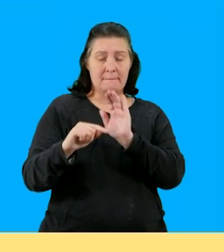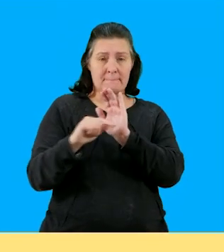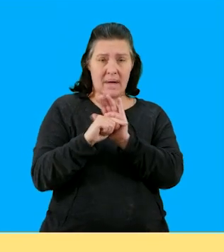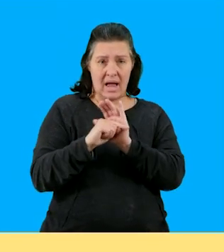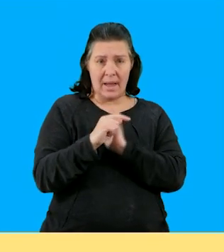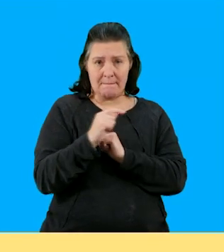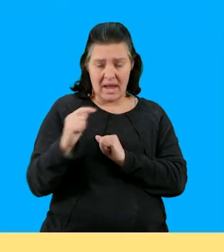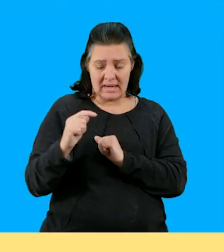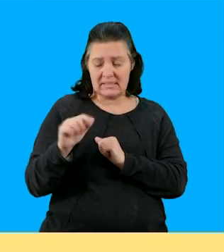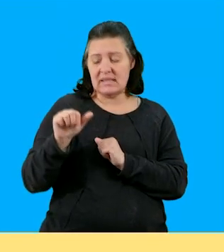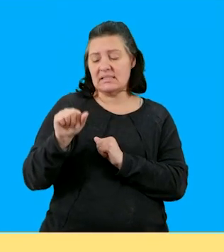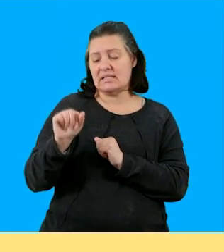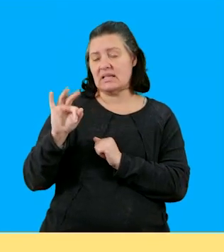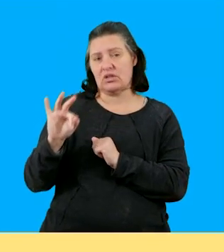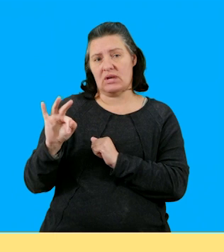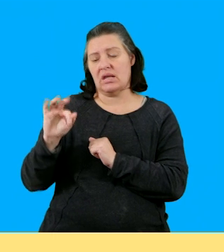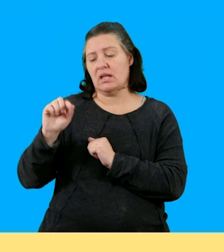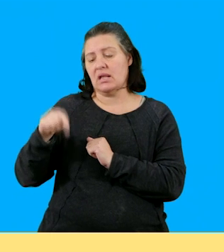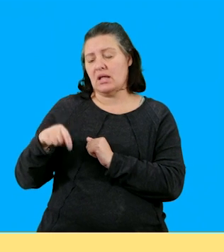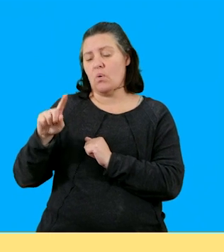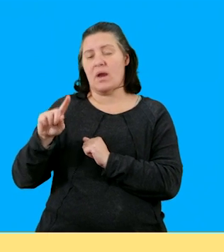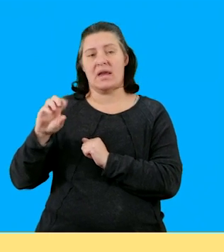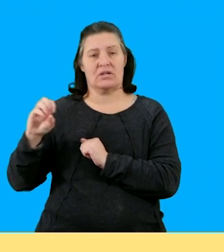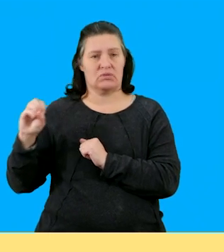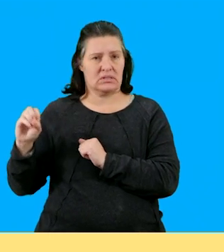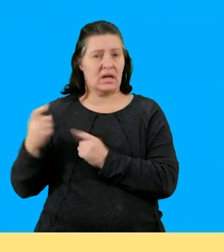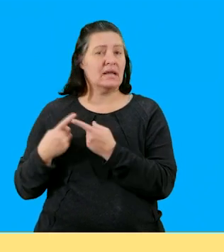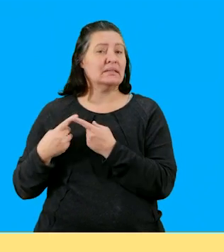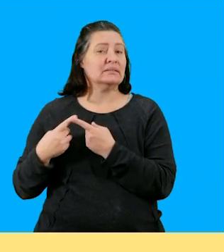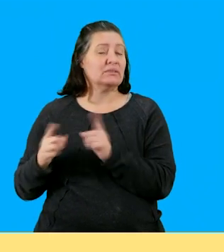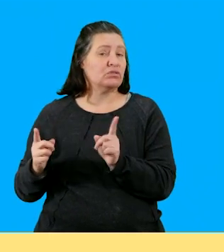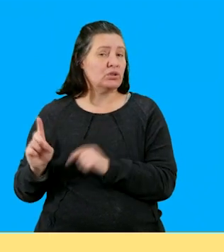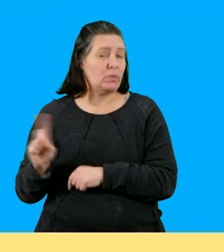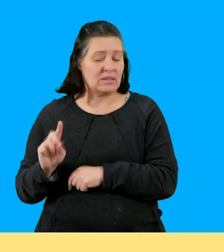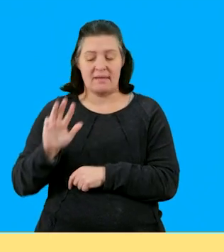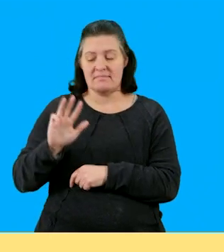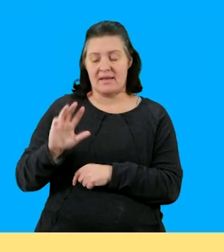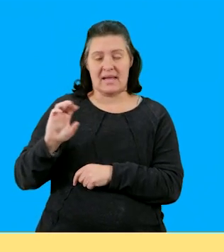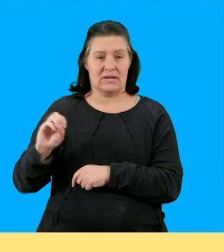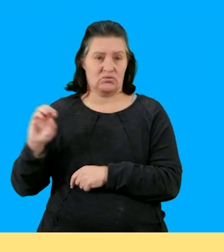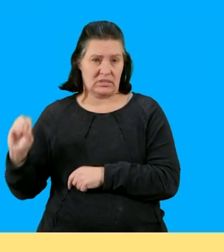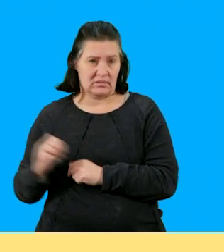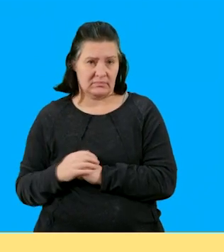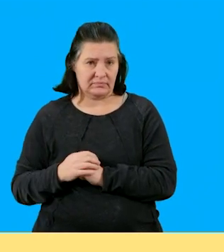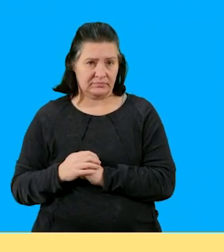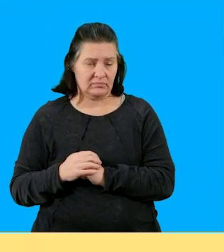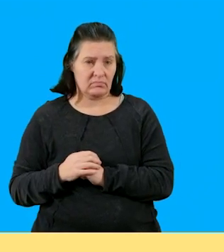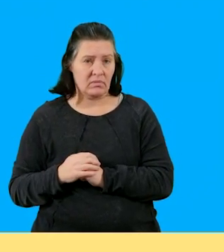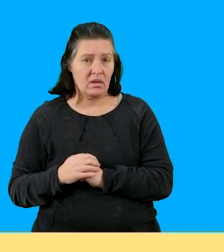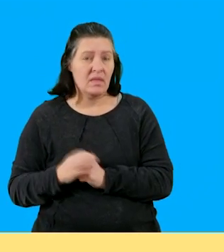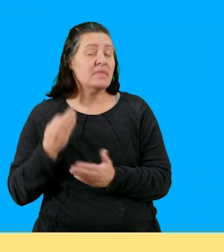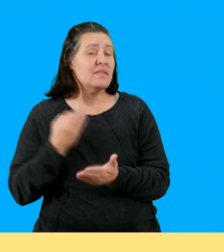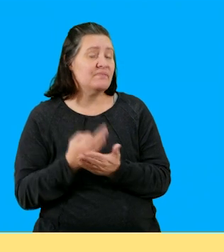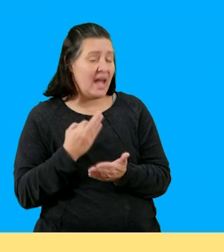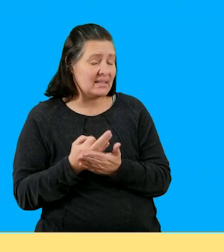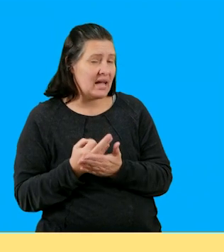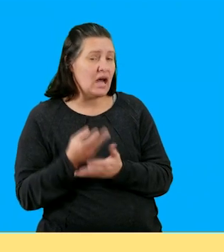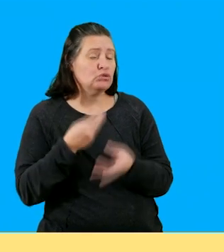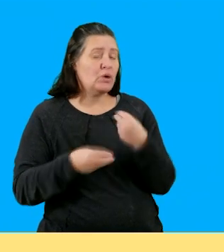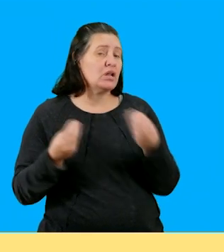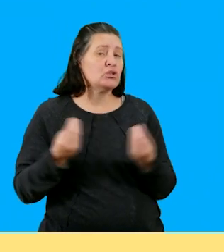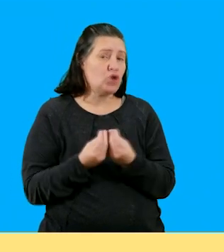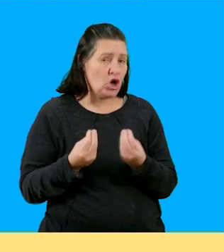12,000. That is how you get your trading stock surplus. It is a surplus because our physical stock count is more